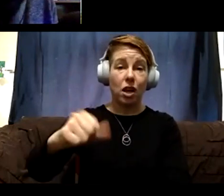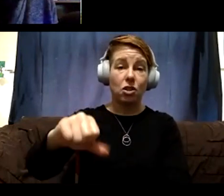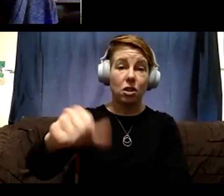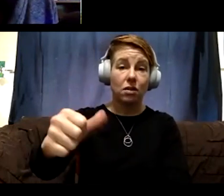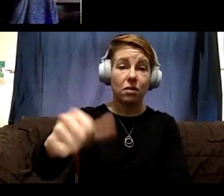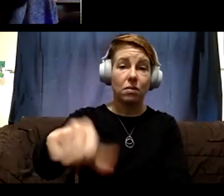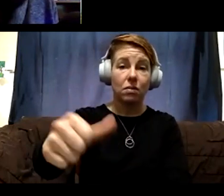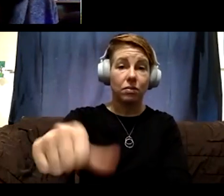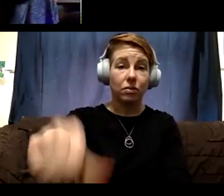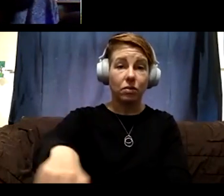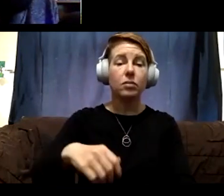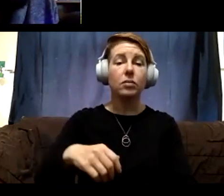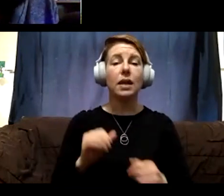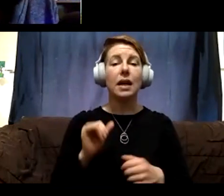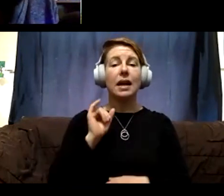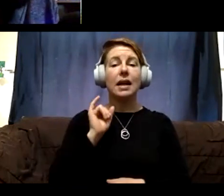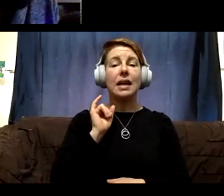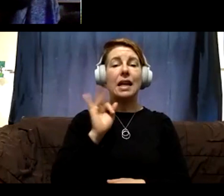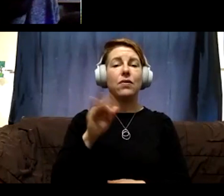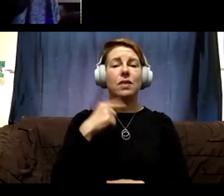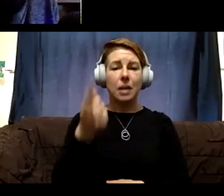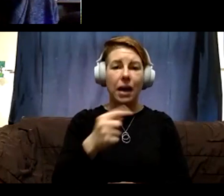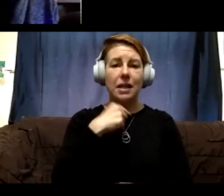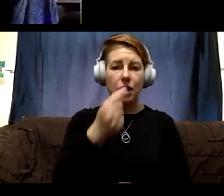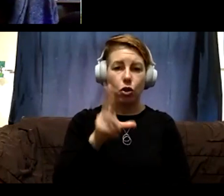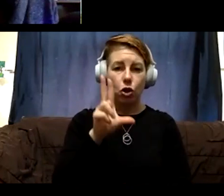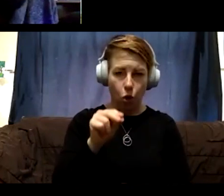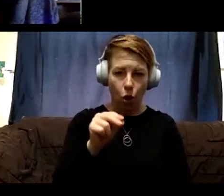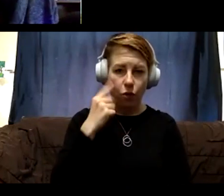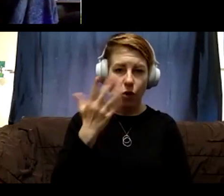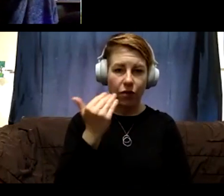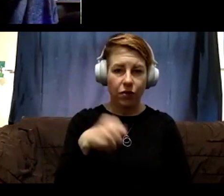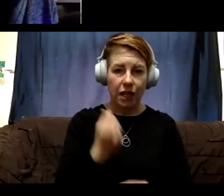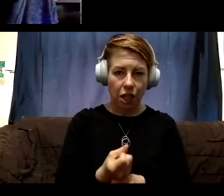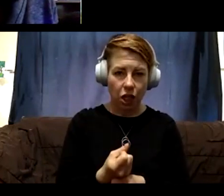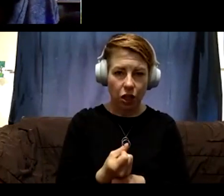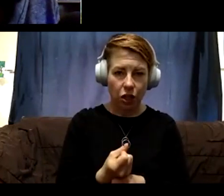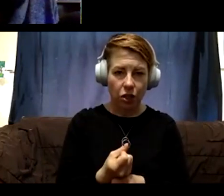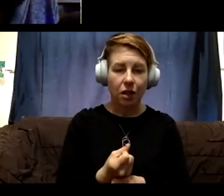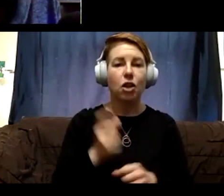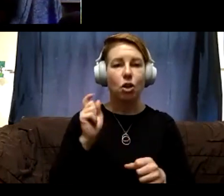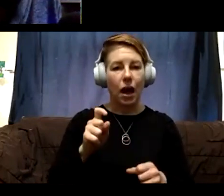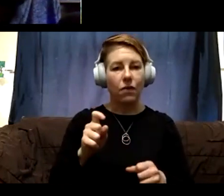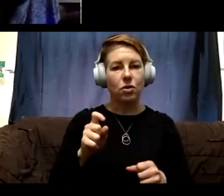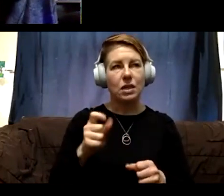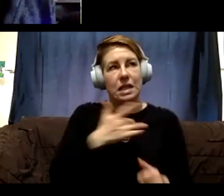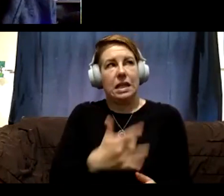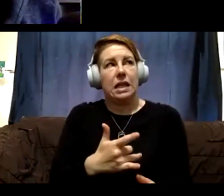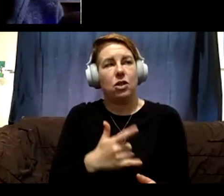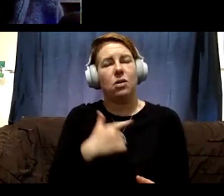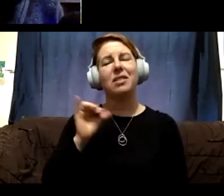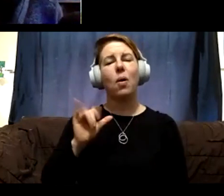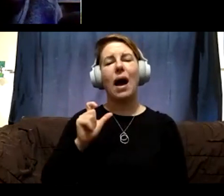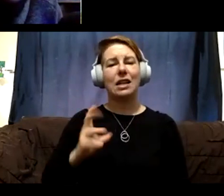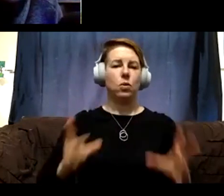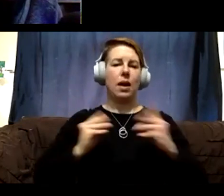of work, if you're being told no for 15 years and like, oh, Tochi, this ain't it, chief. Like, usually that's an indication that you should find